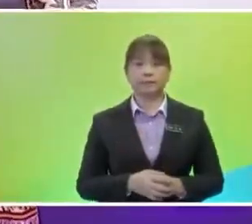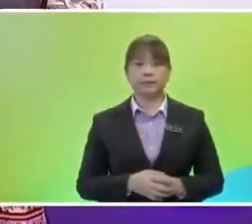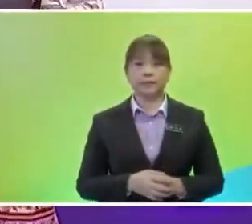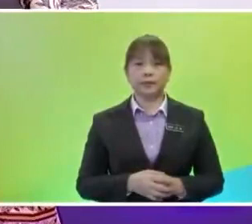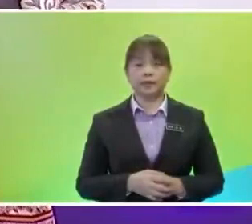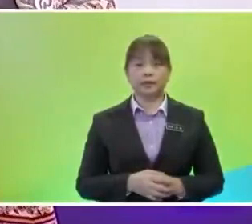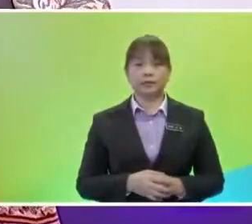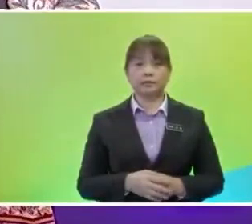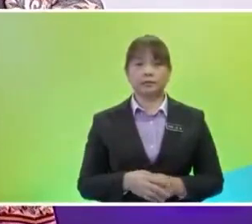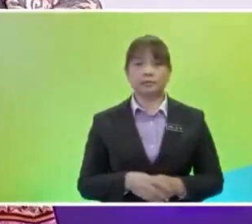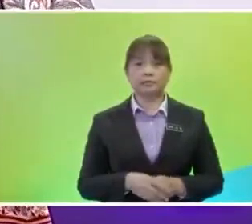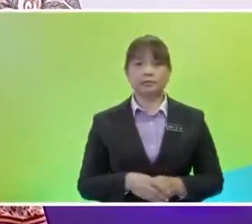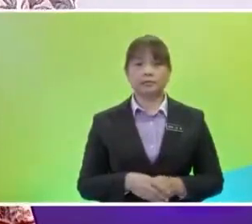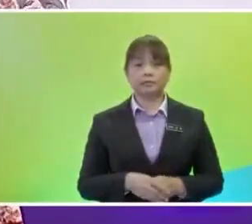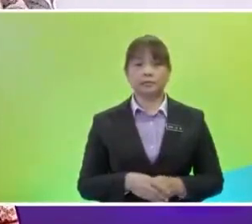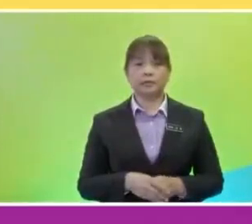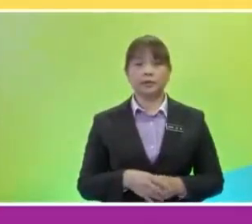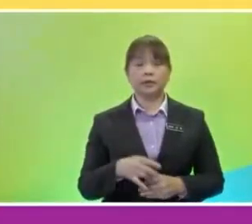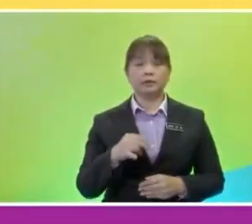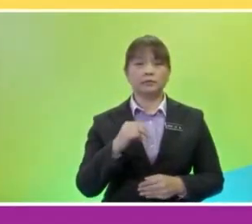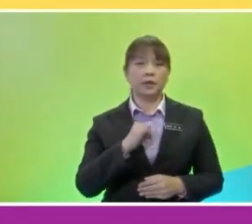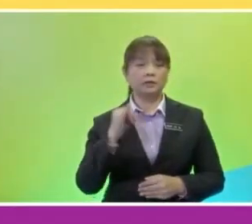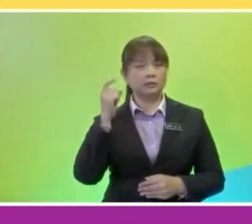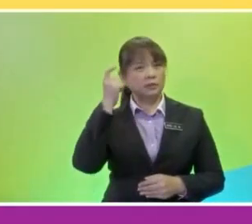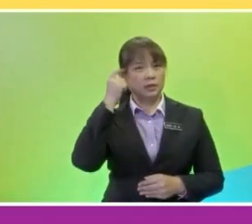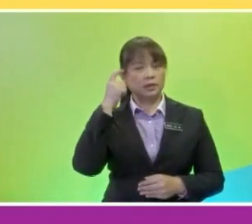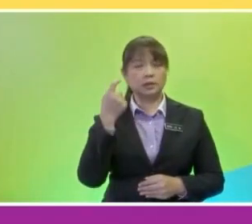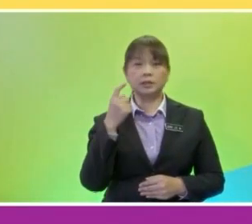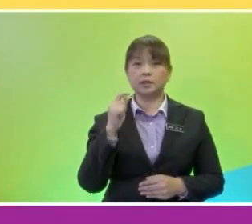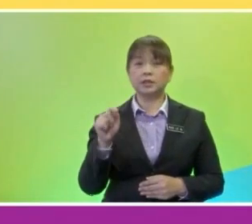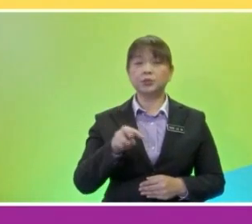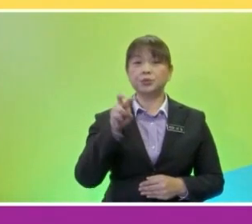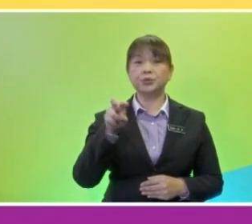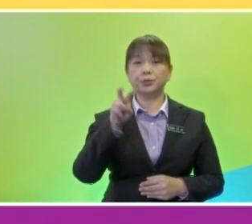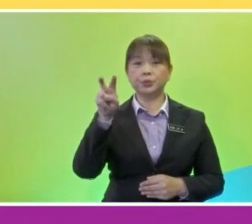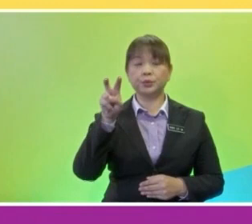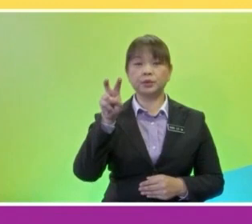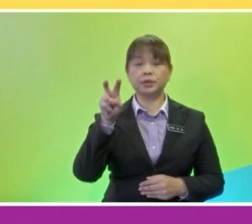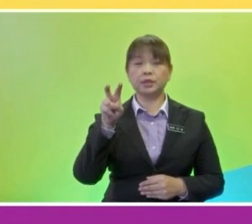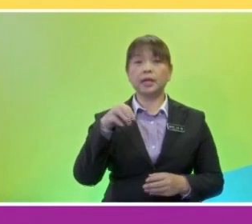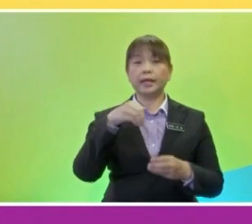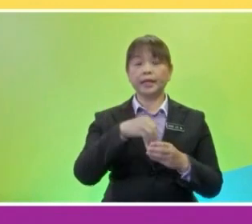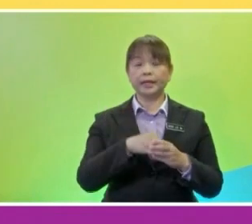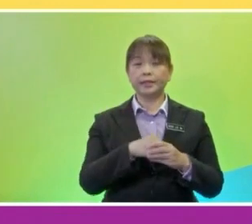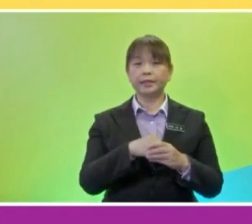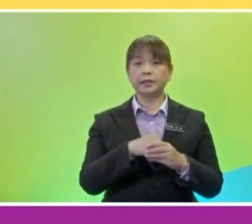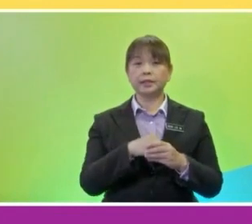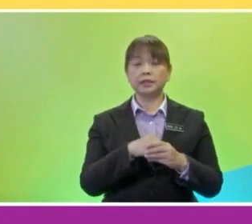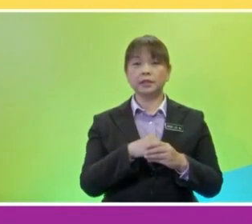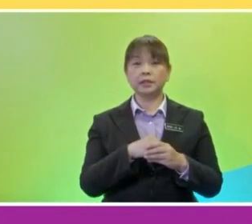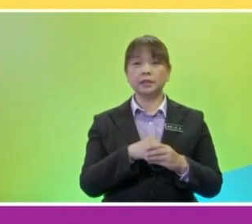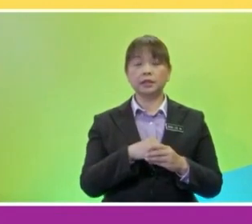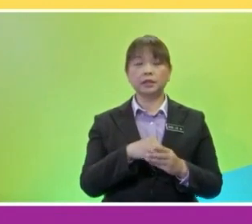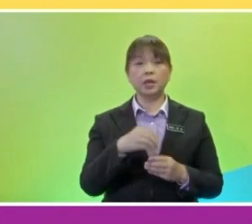example. I think the roller coaster ride in Australia was the fastest. I've ridden several roller